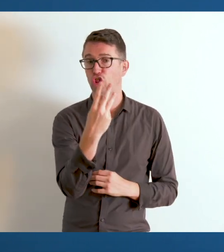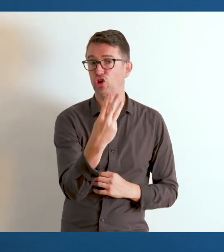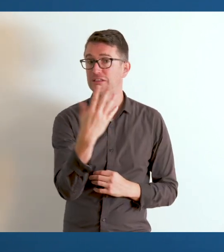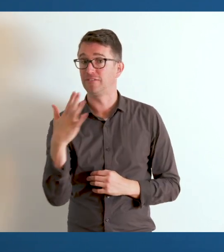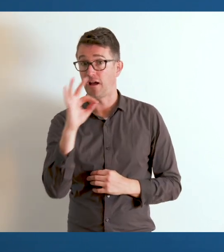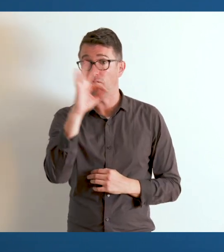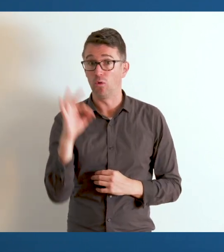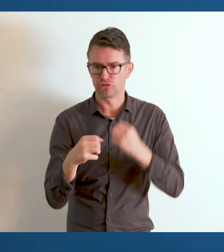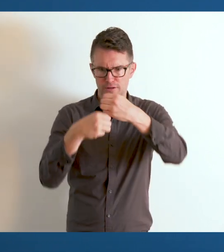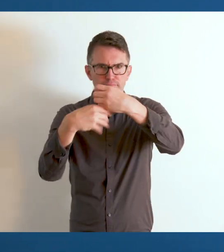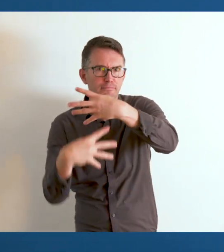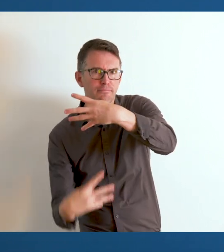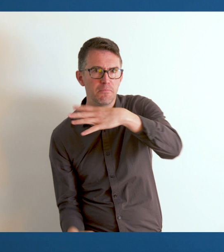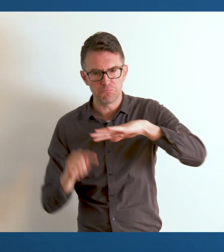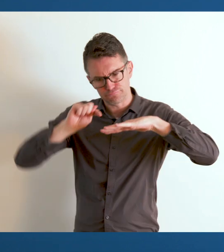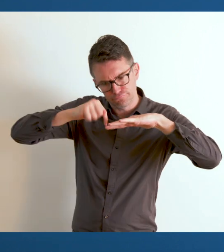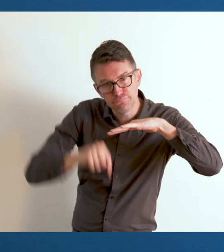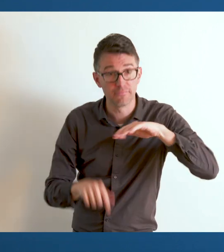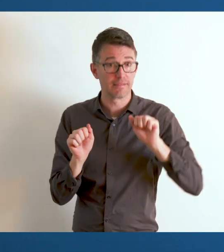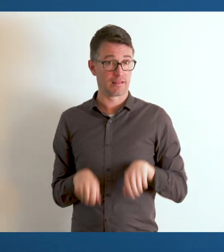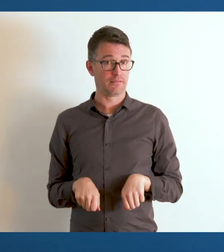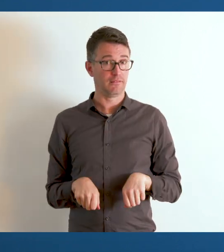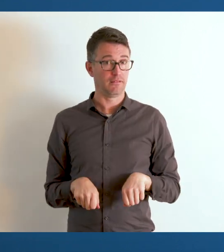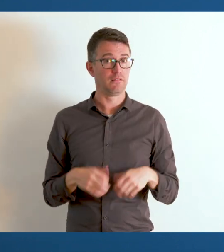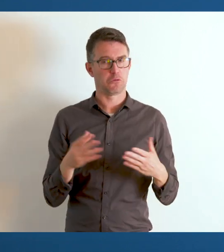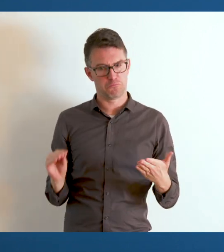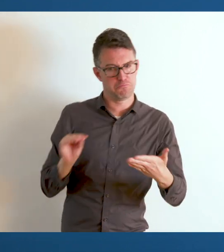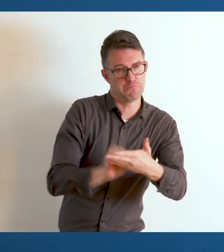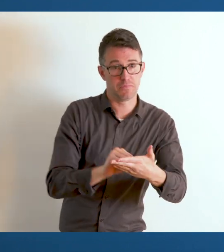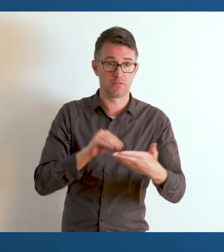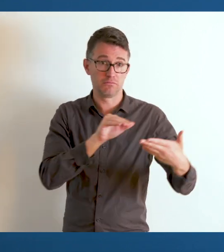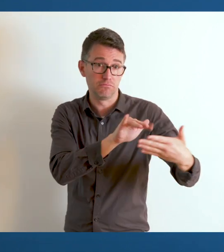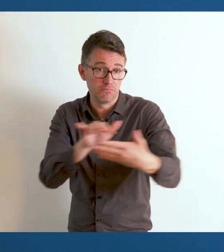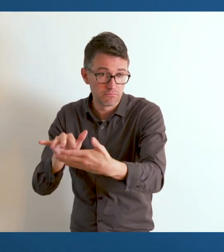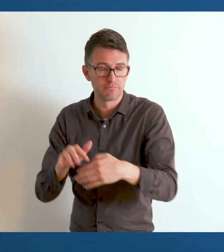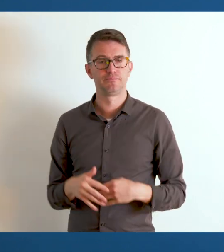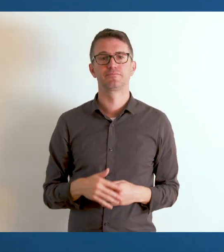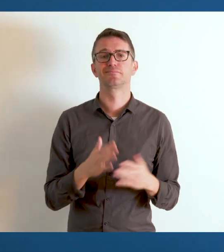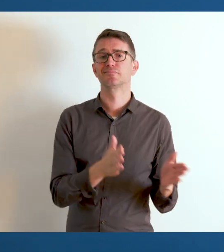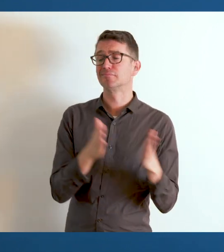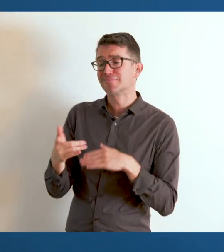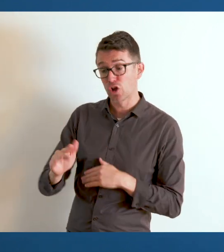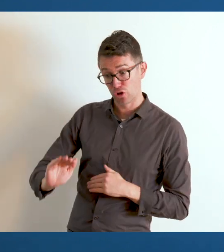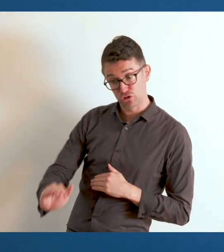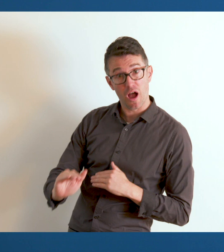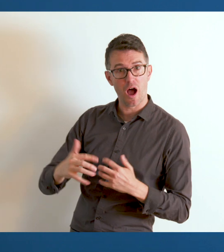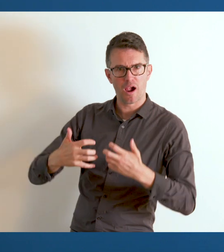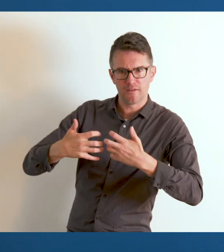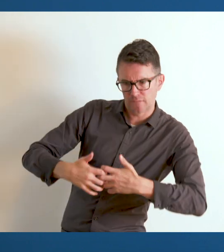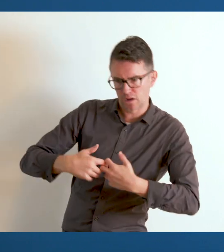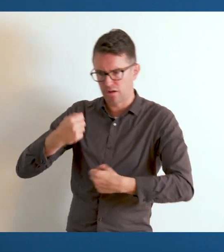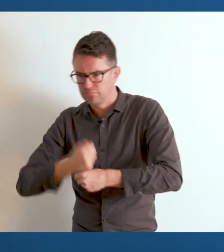questions. So it's a lot more to add to a survey. Again, because child functioning